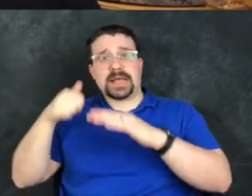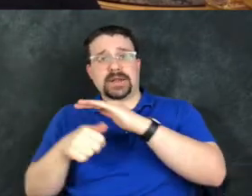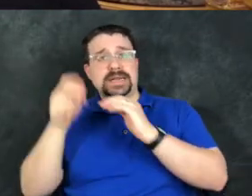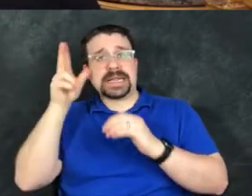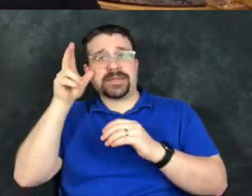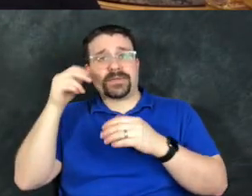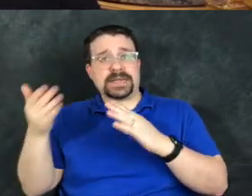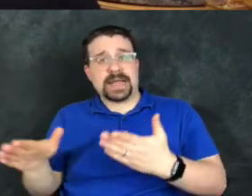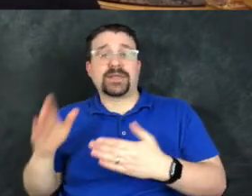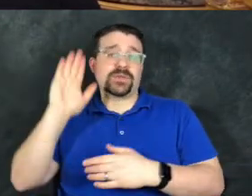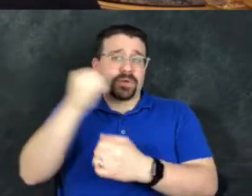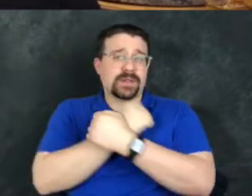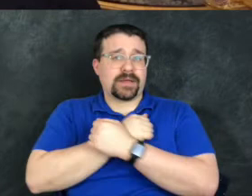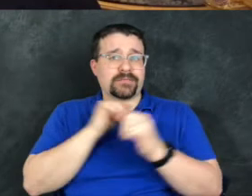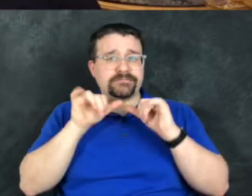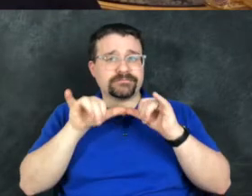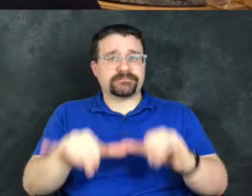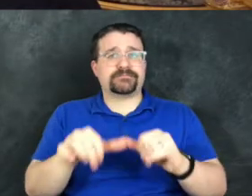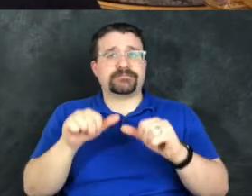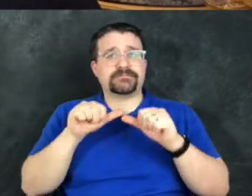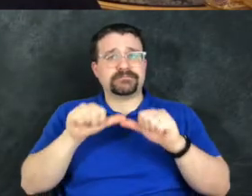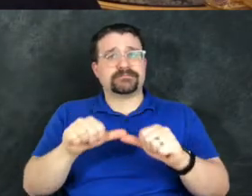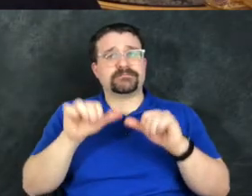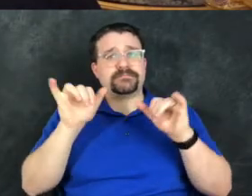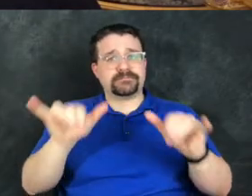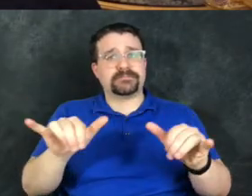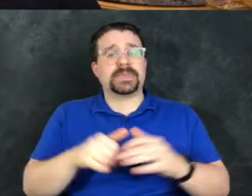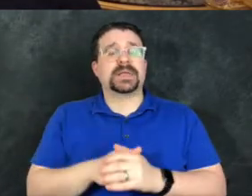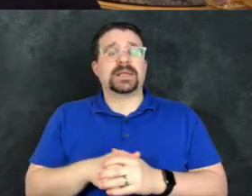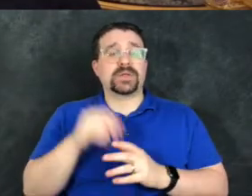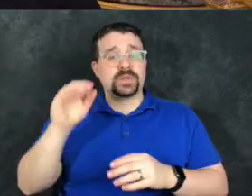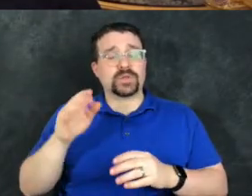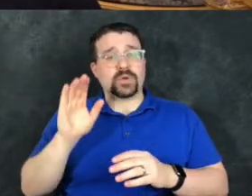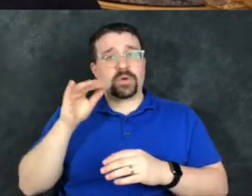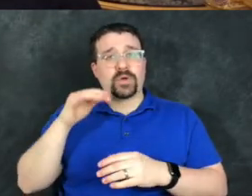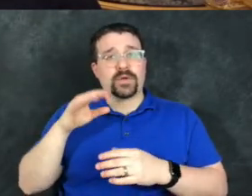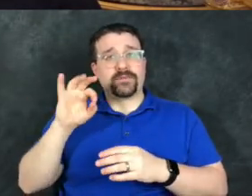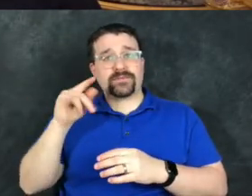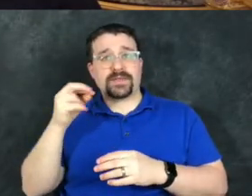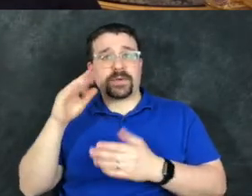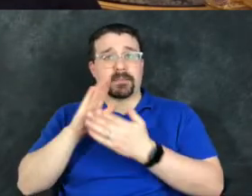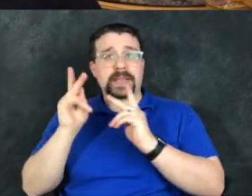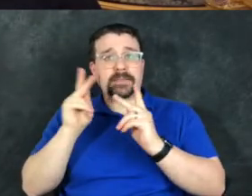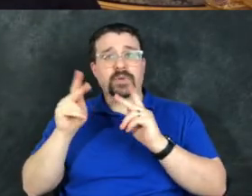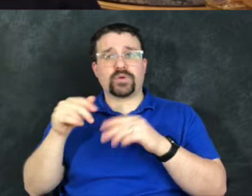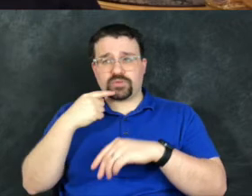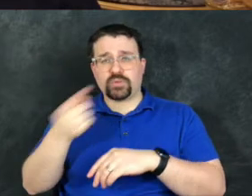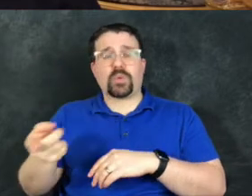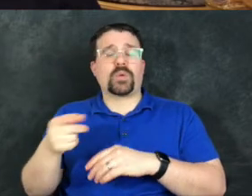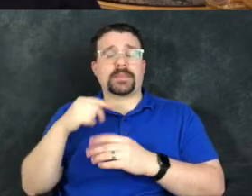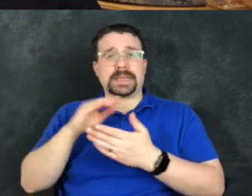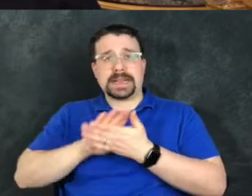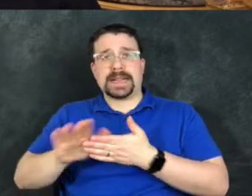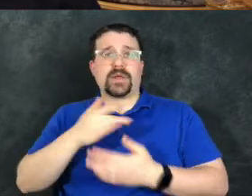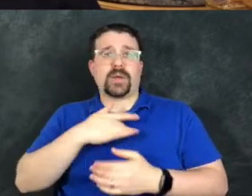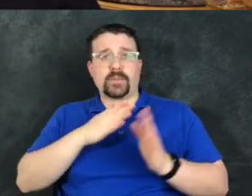become subject to evil and death, your love remained steadfast. You bid your faithful people